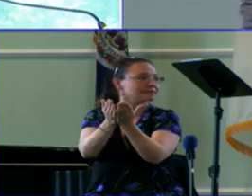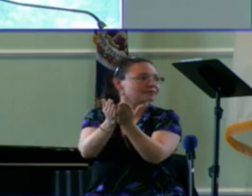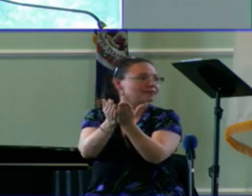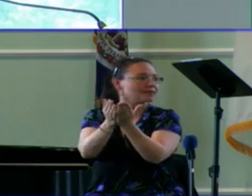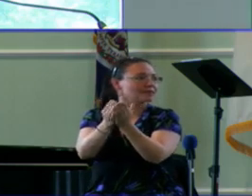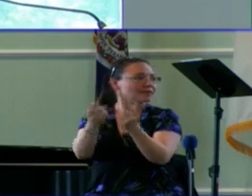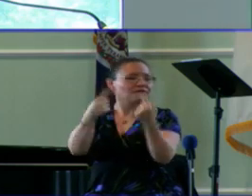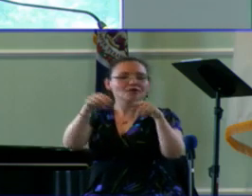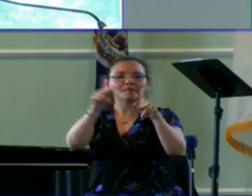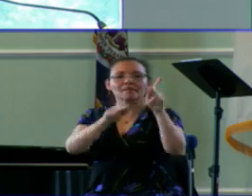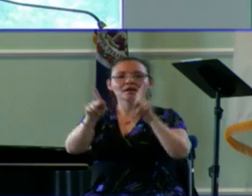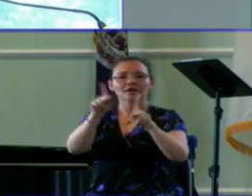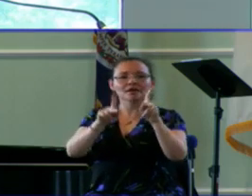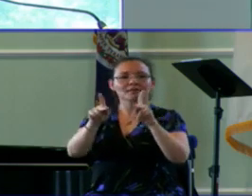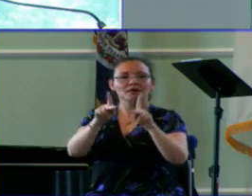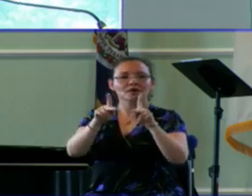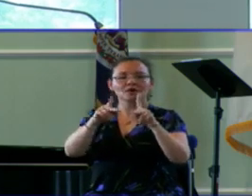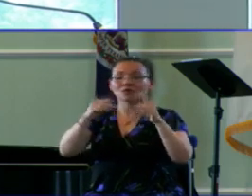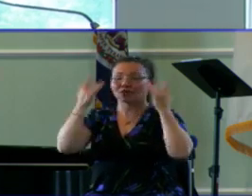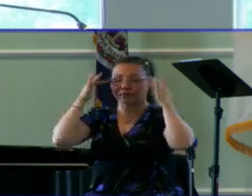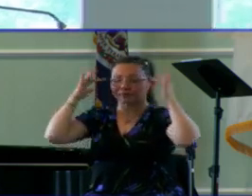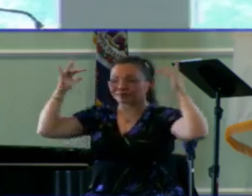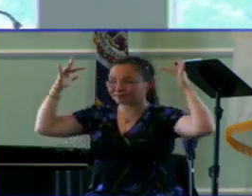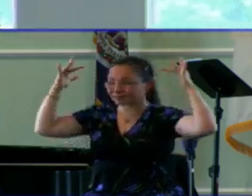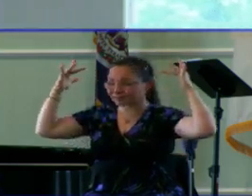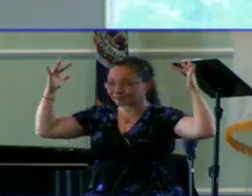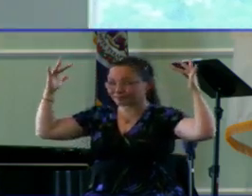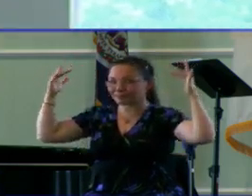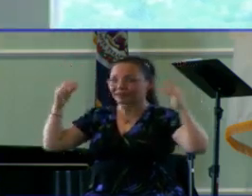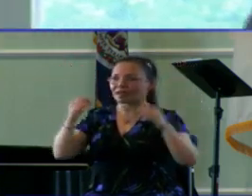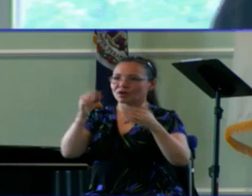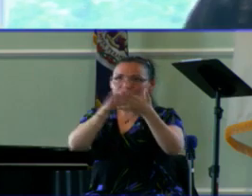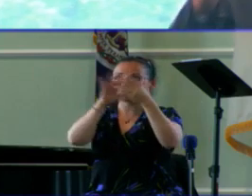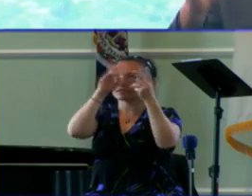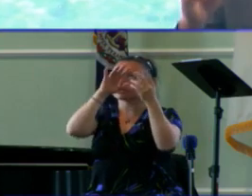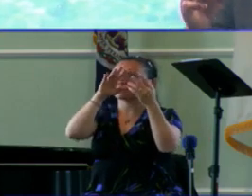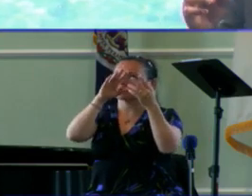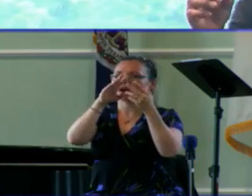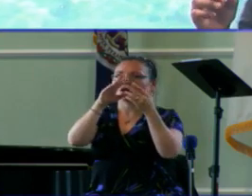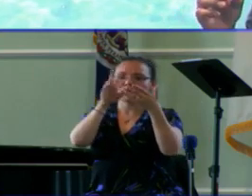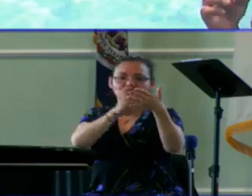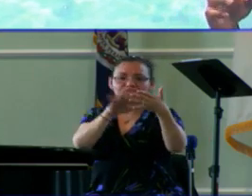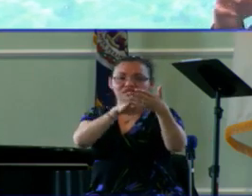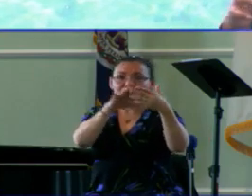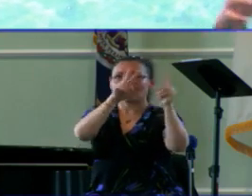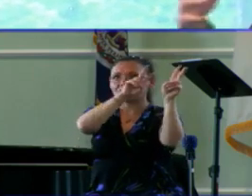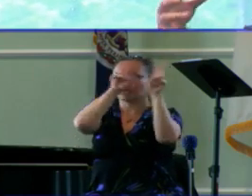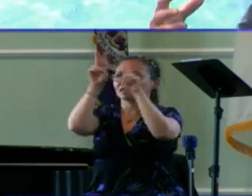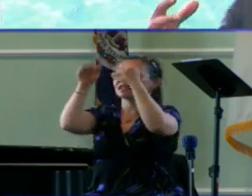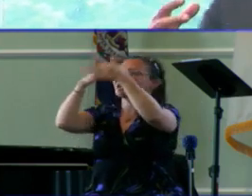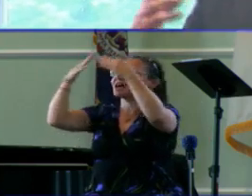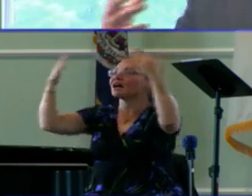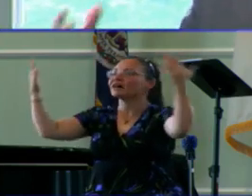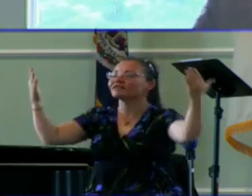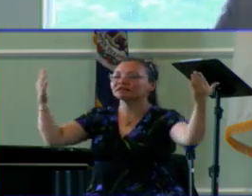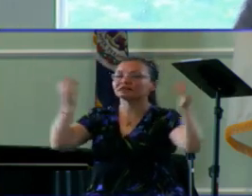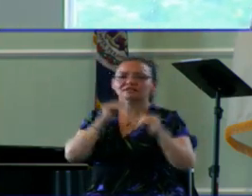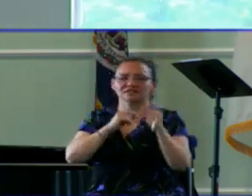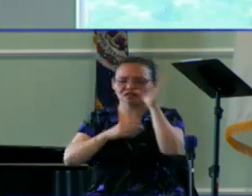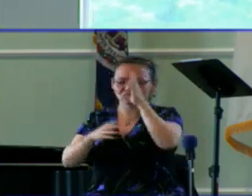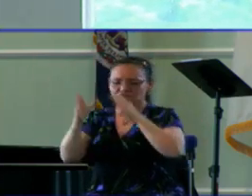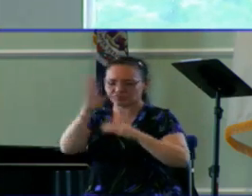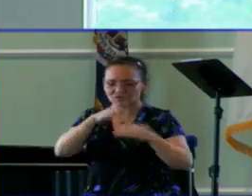people who are bright, who study the heavens, you know, the scientists, and they study the mysteries of the human